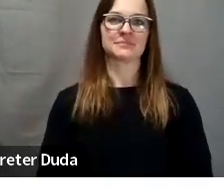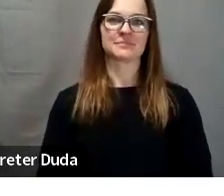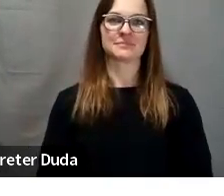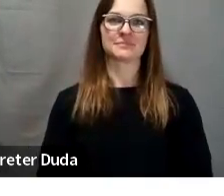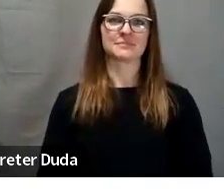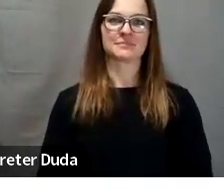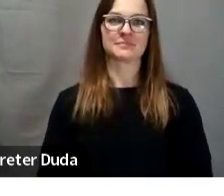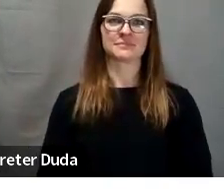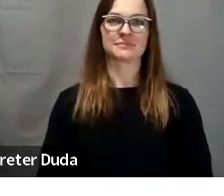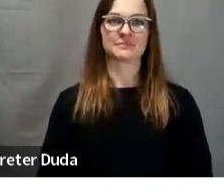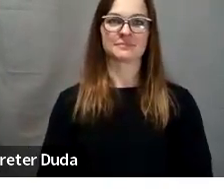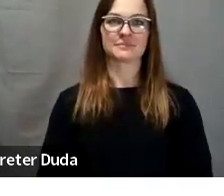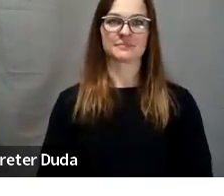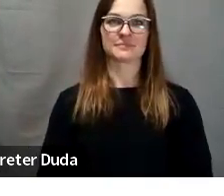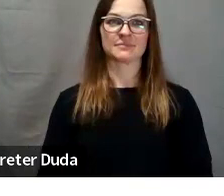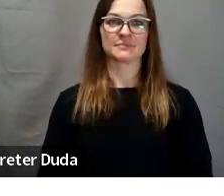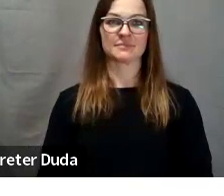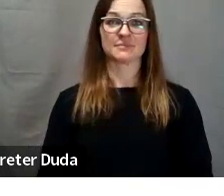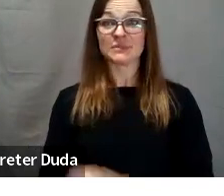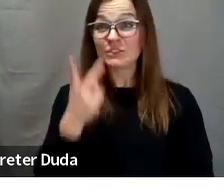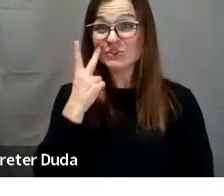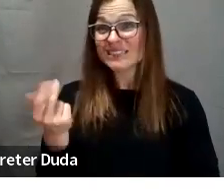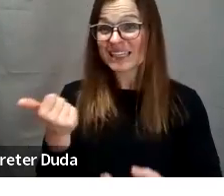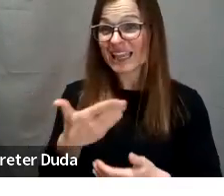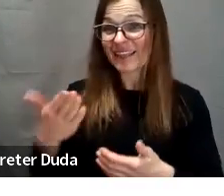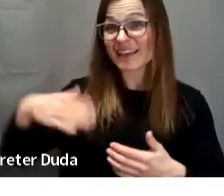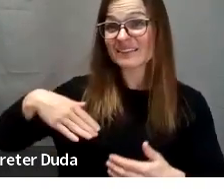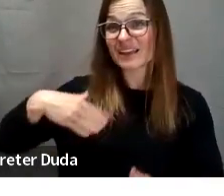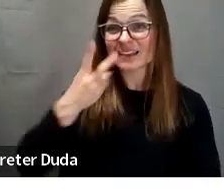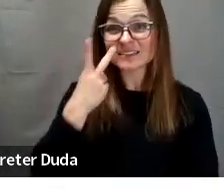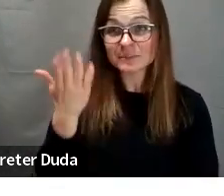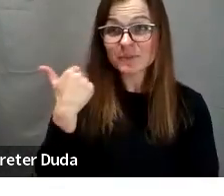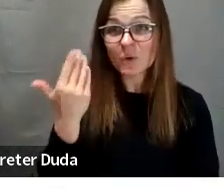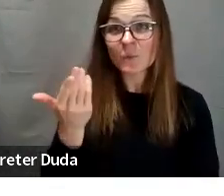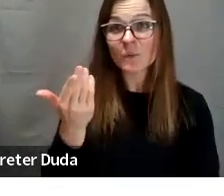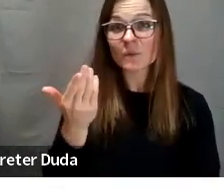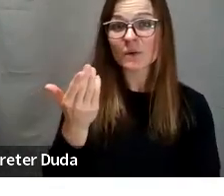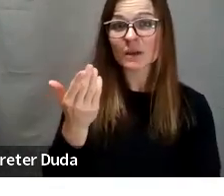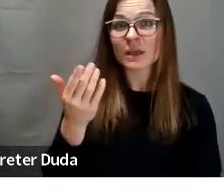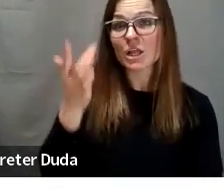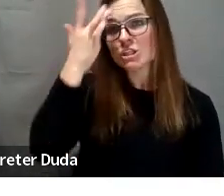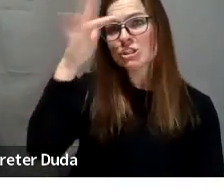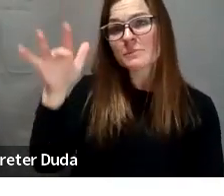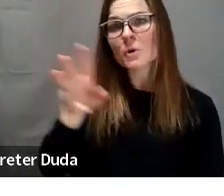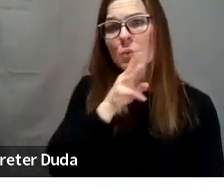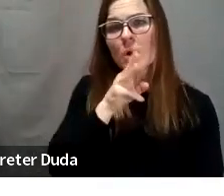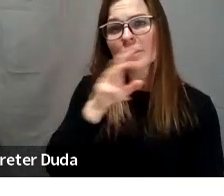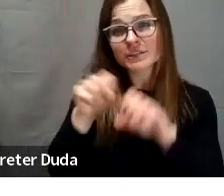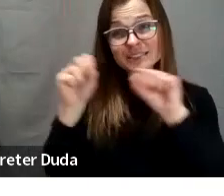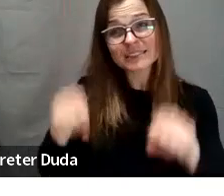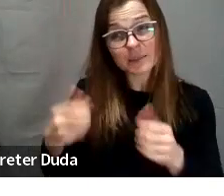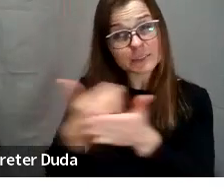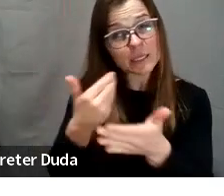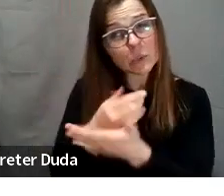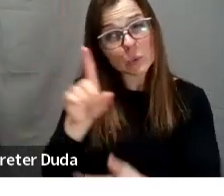And did you see anything that you weren't aware of today? Was the smart watering systems, was that stuff new to